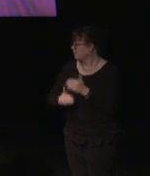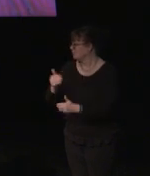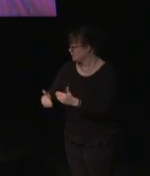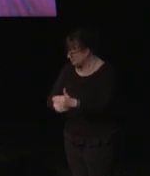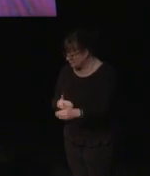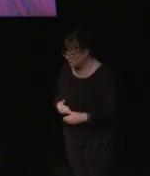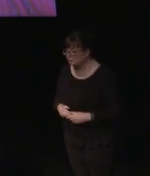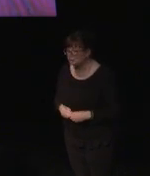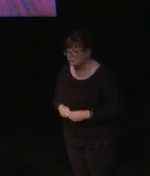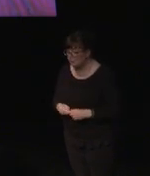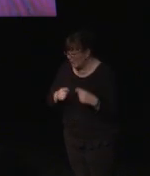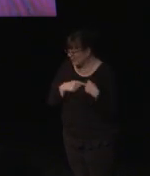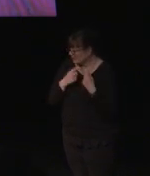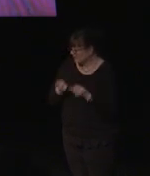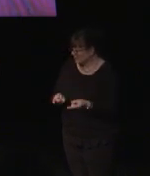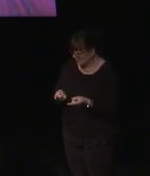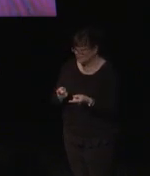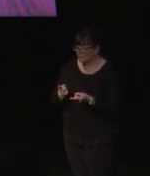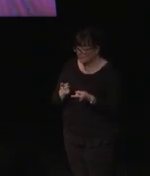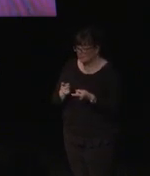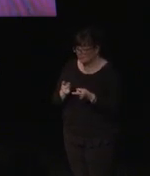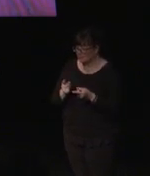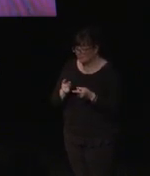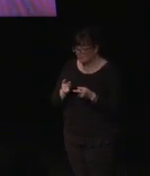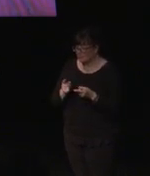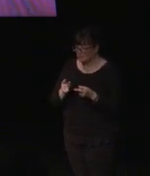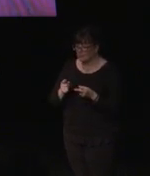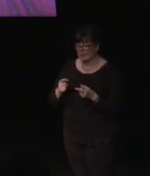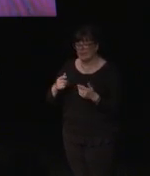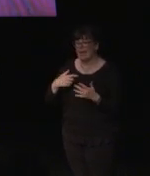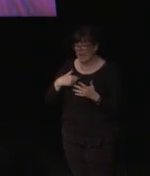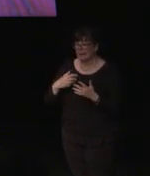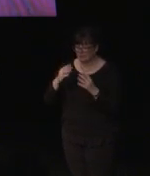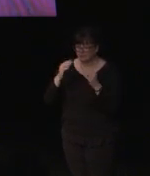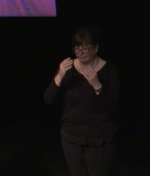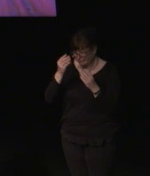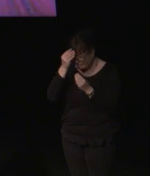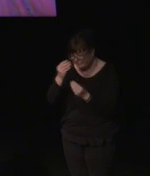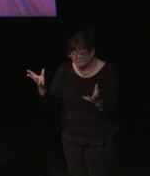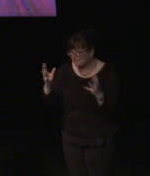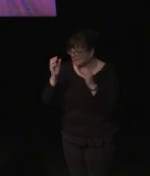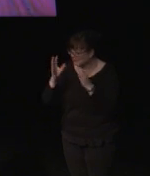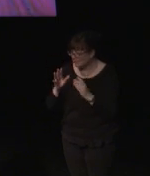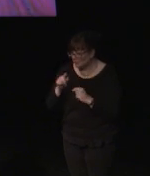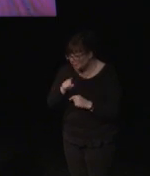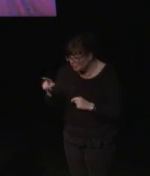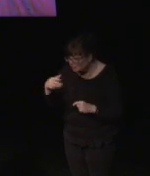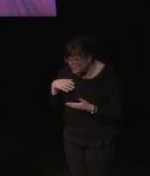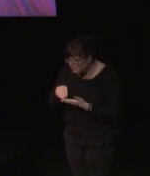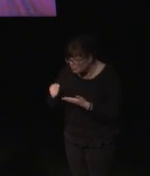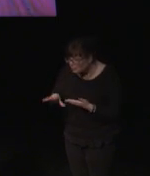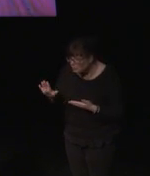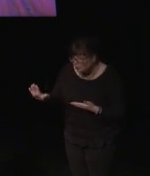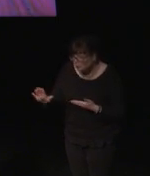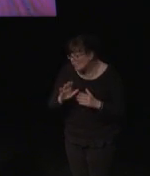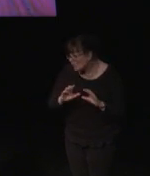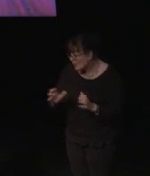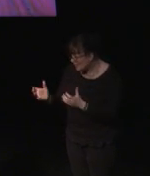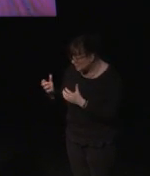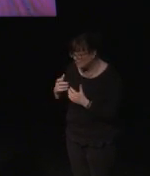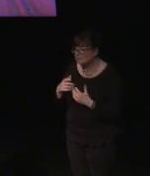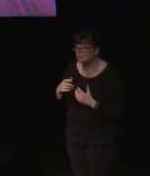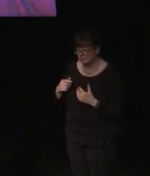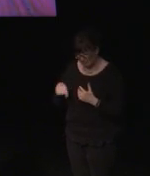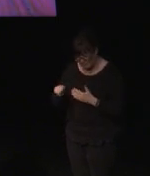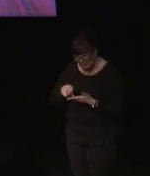And since then, I'm getting a lot of teachers that basically reach out to me where they have kids in their classes that need to